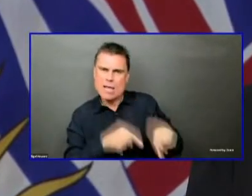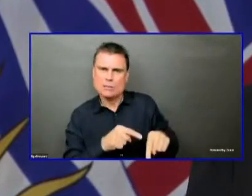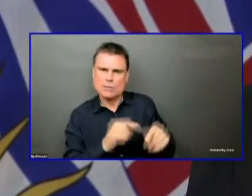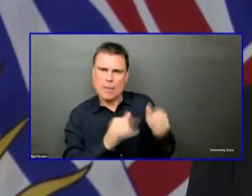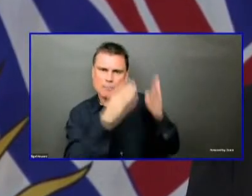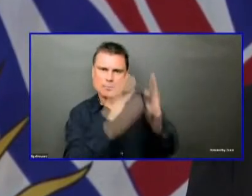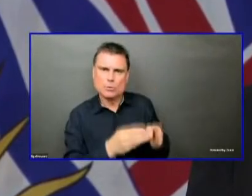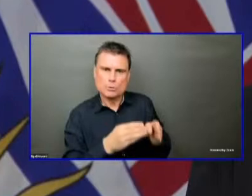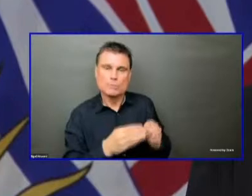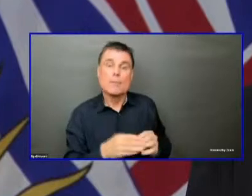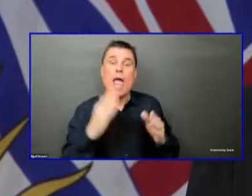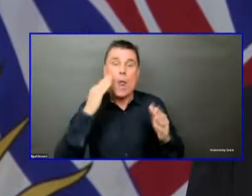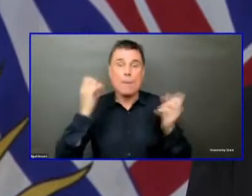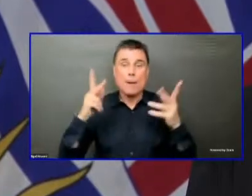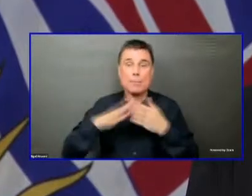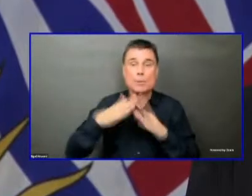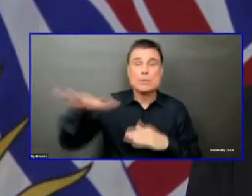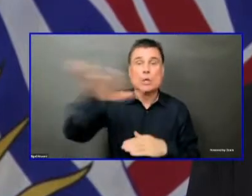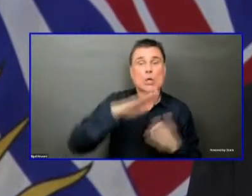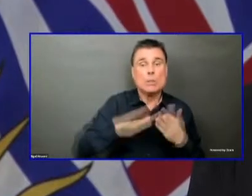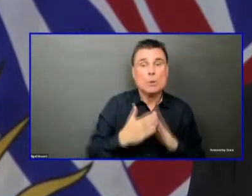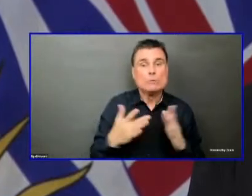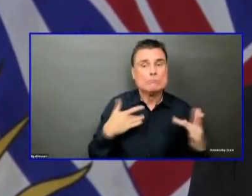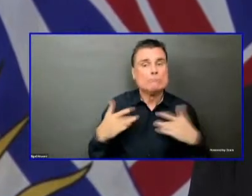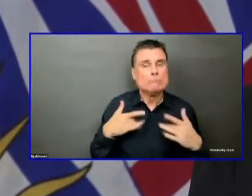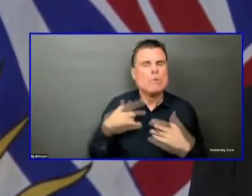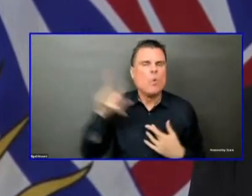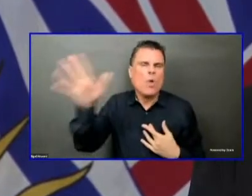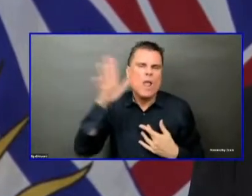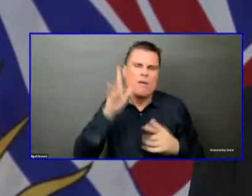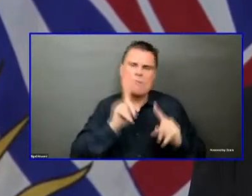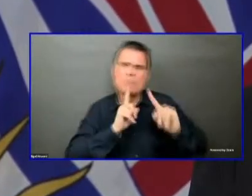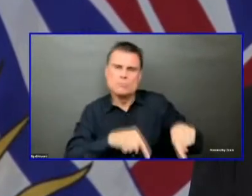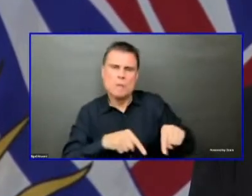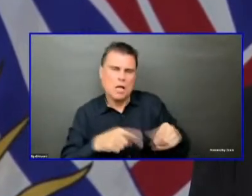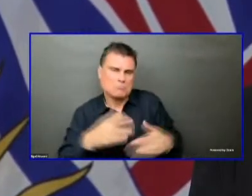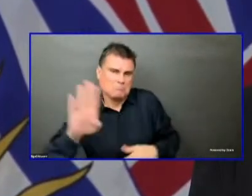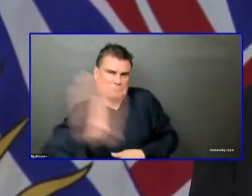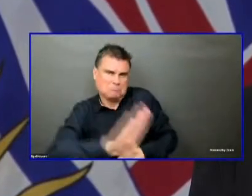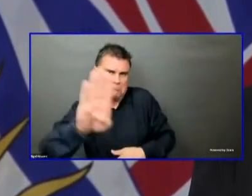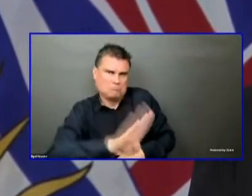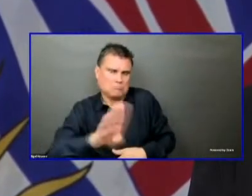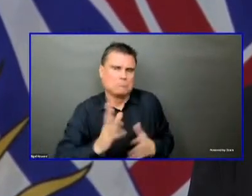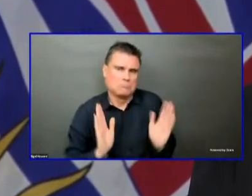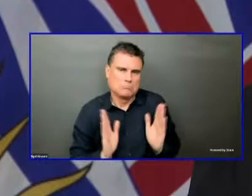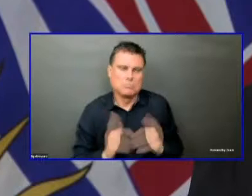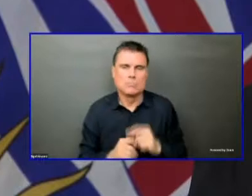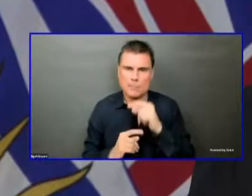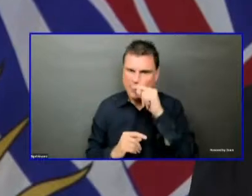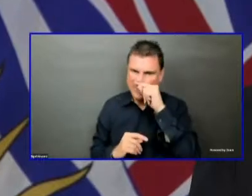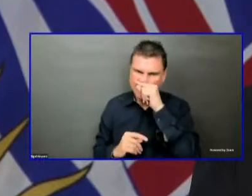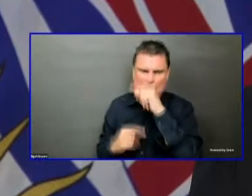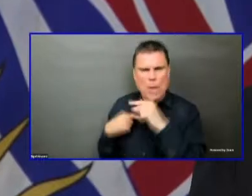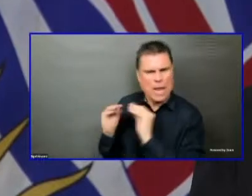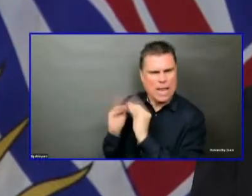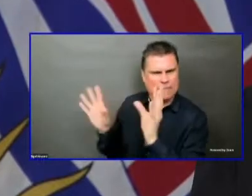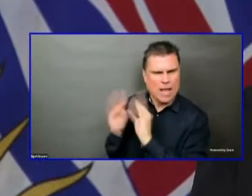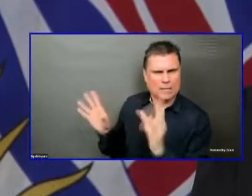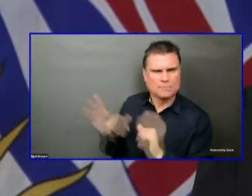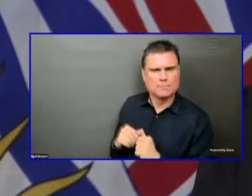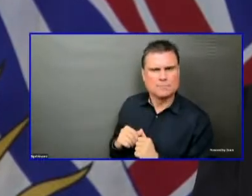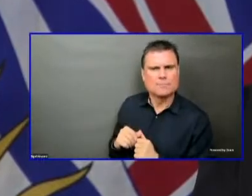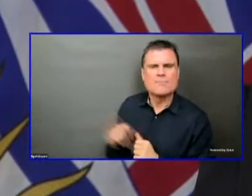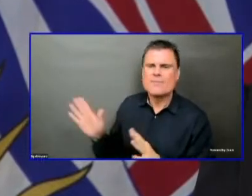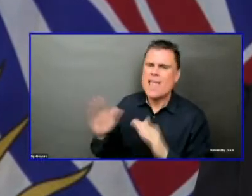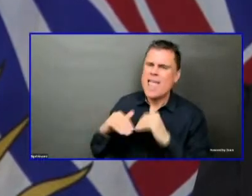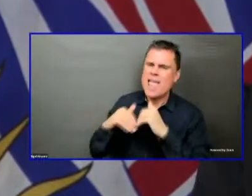Follow up? So what specifically is being done to ensure that people are safe? Because you're telling people they can't